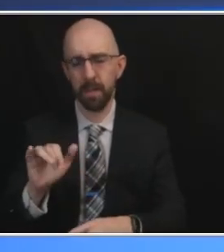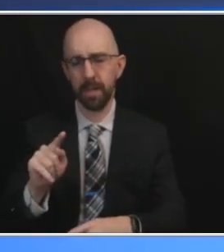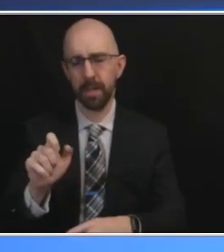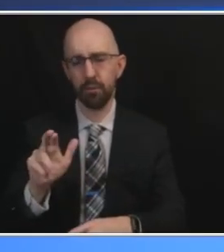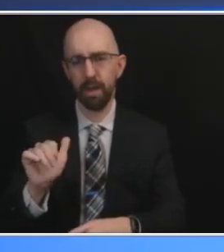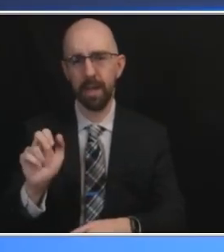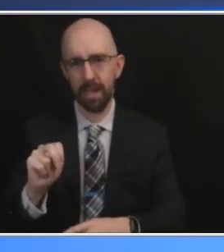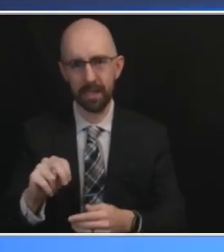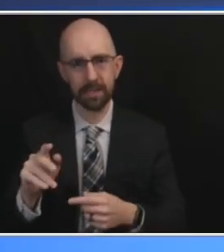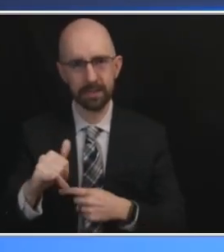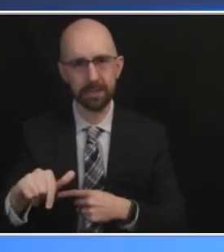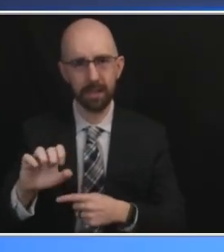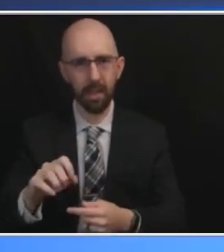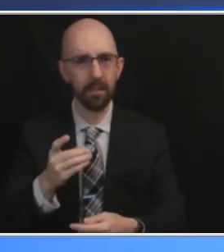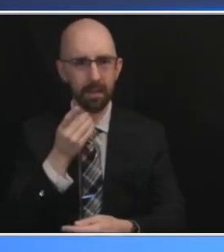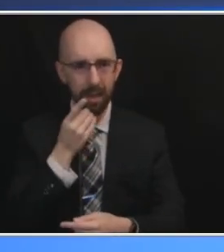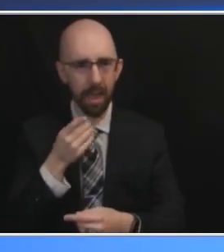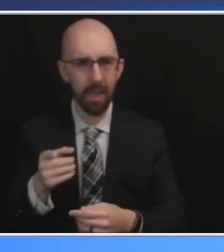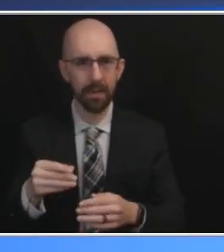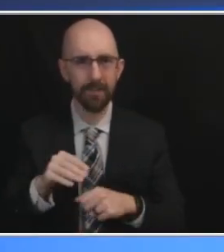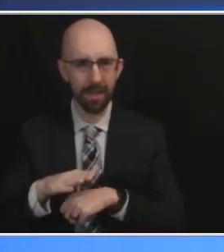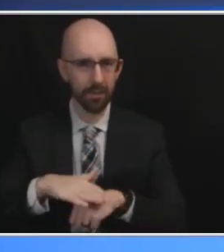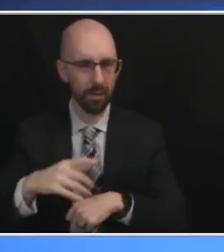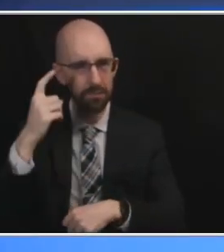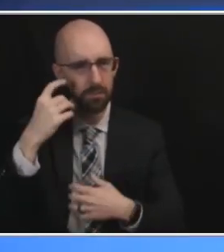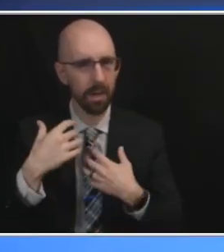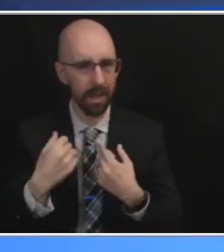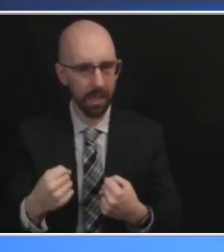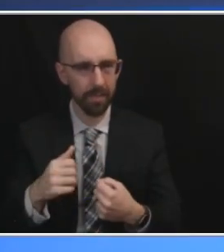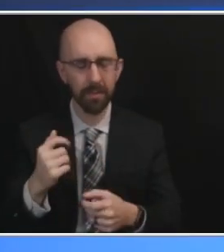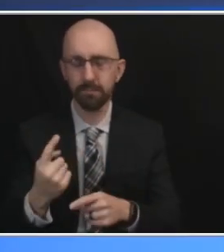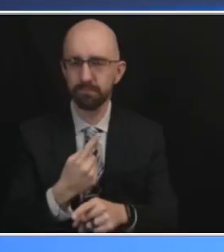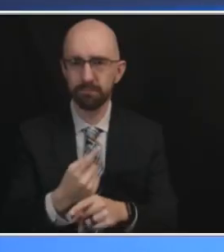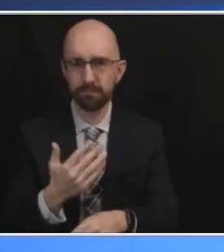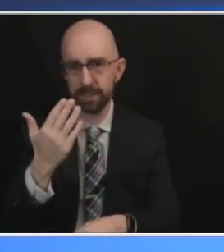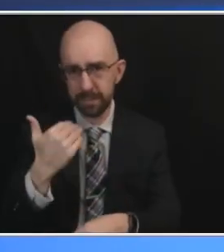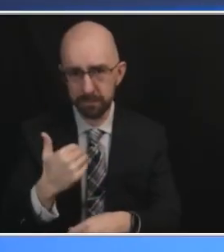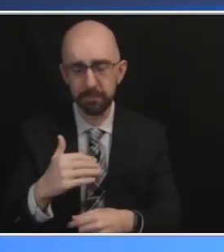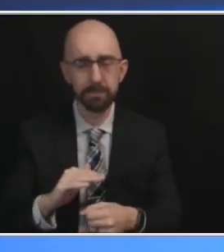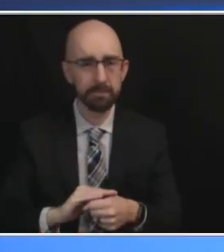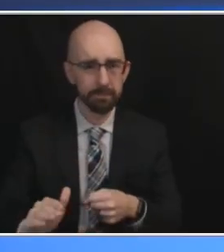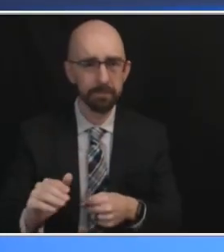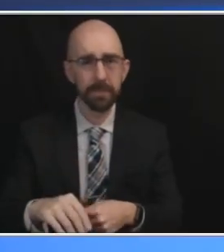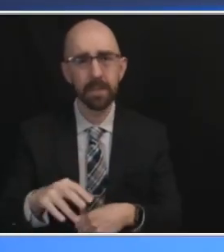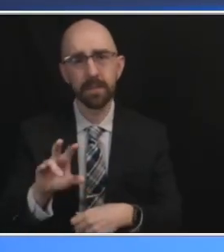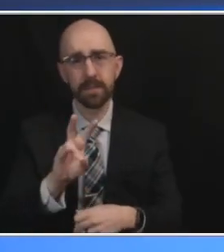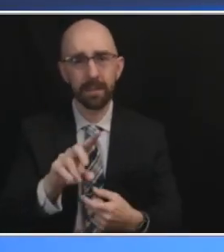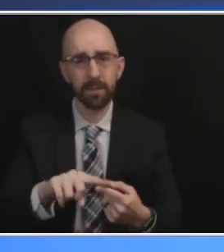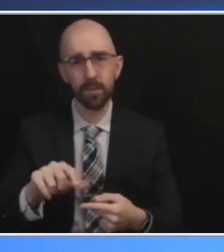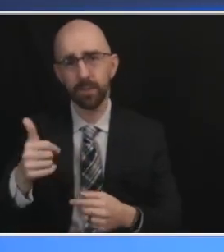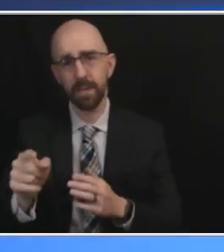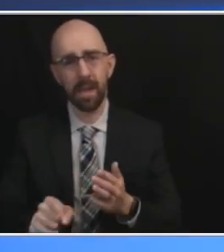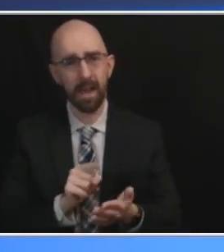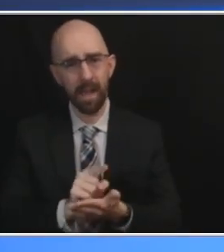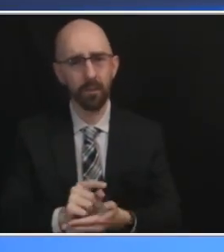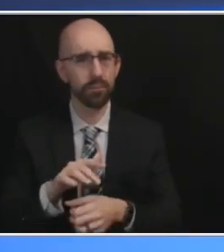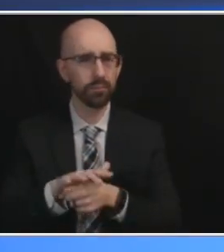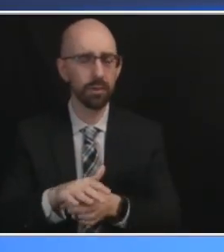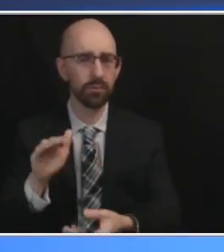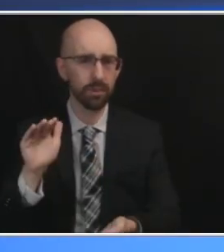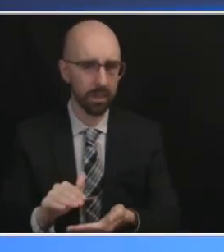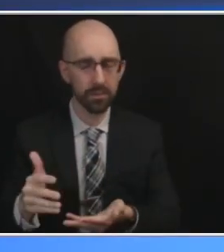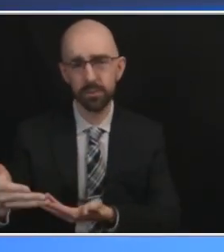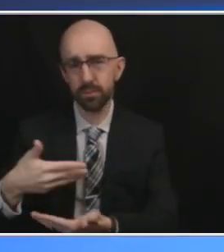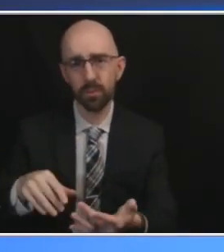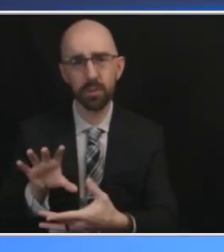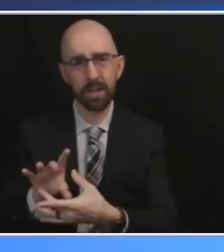beneficial effects on brain health, and so we know that can help. Adequate sleep, 7 to 10 hours a night, stress reduction, social connections, as